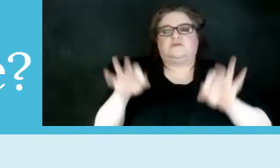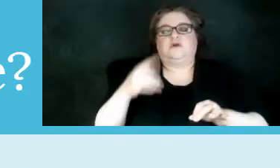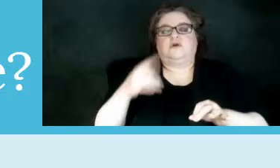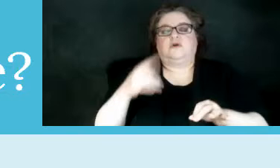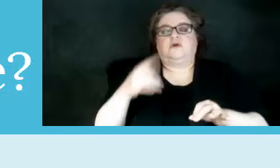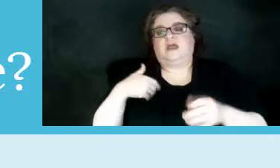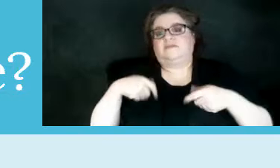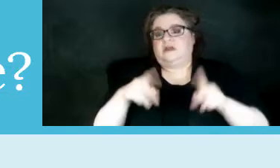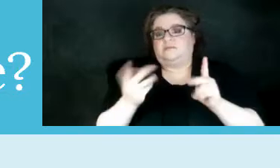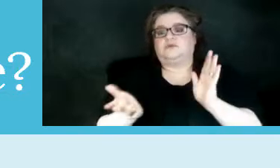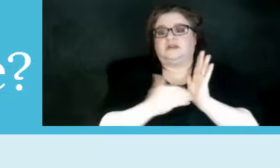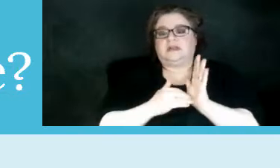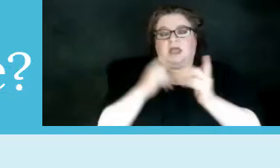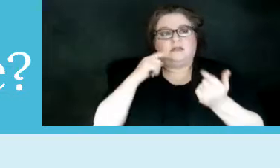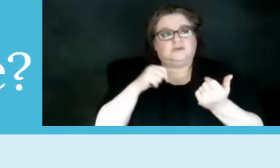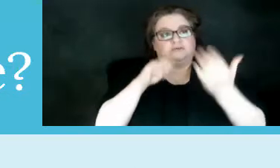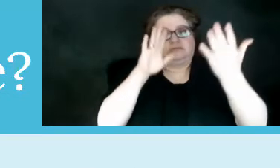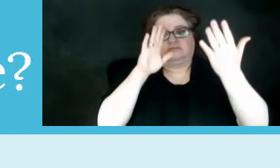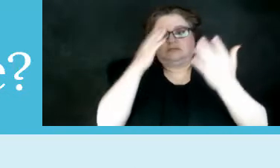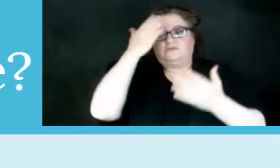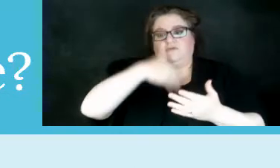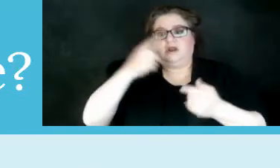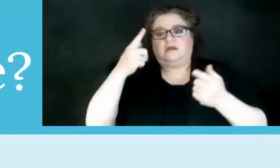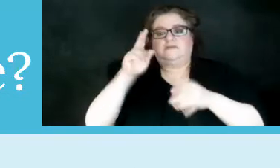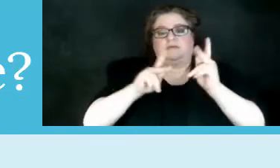get, again, in front of voters.